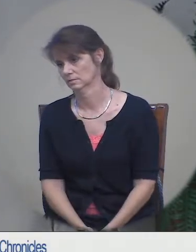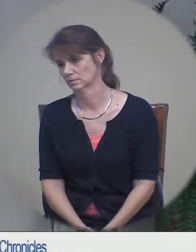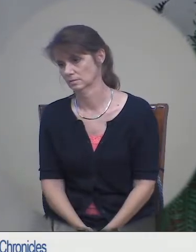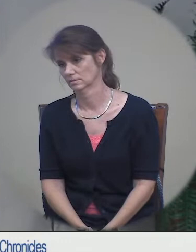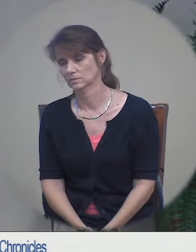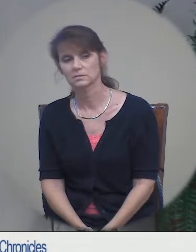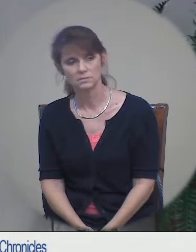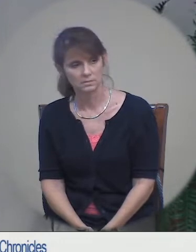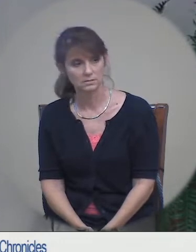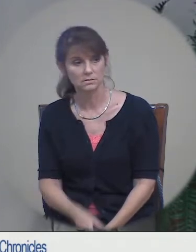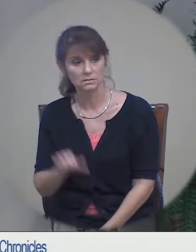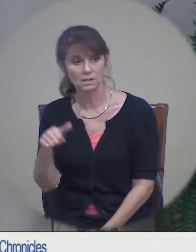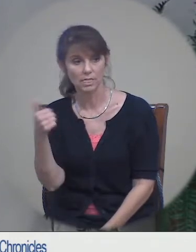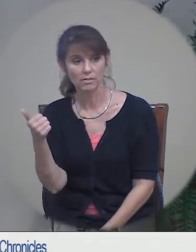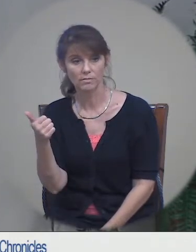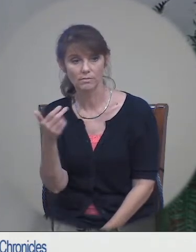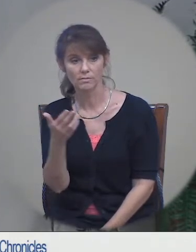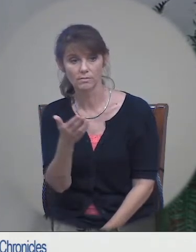anybody else?